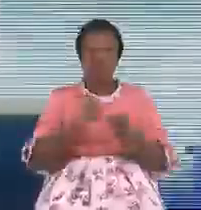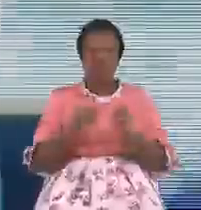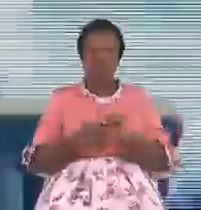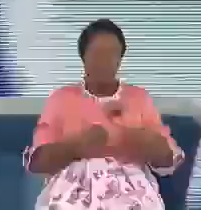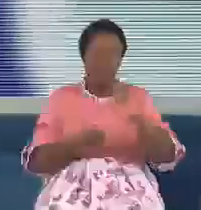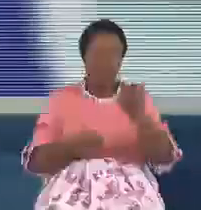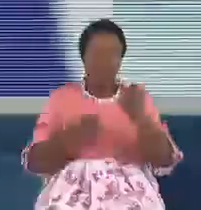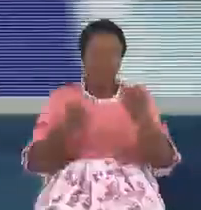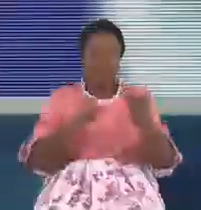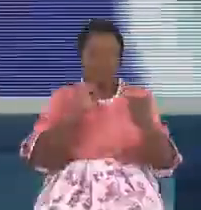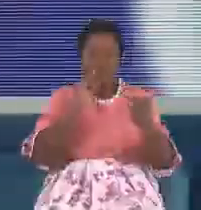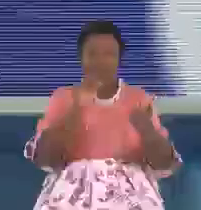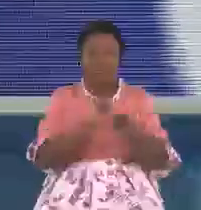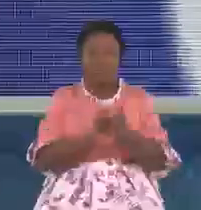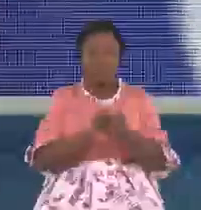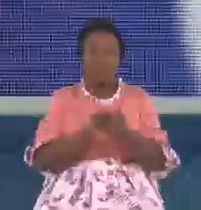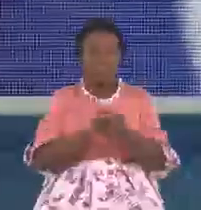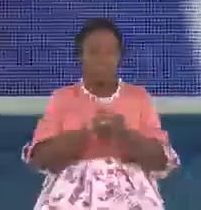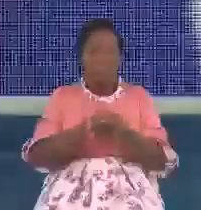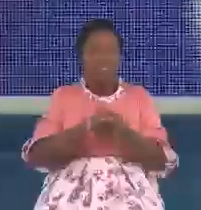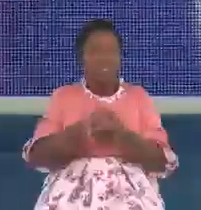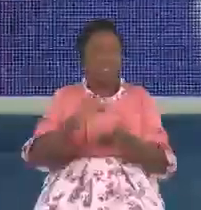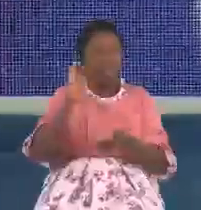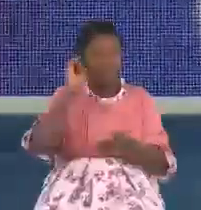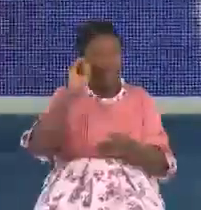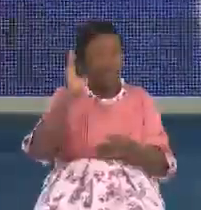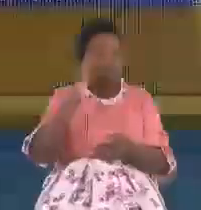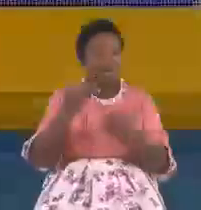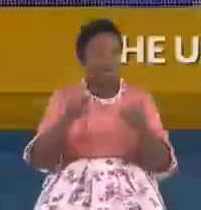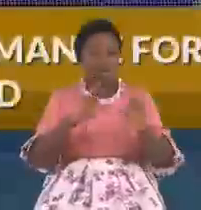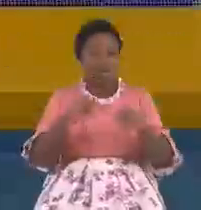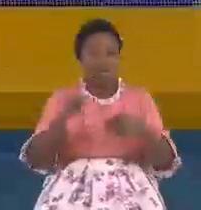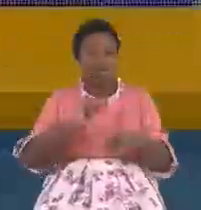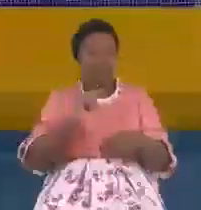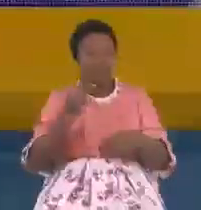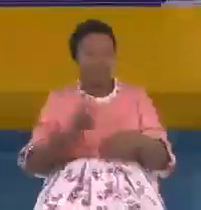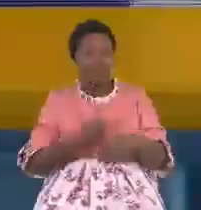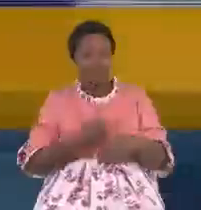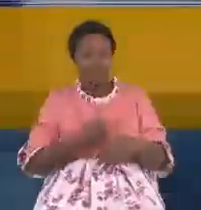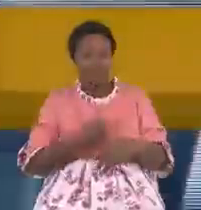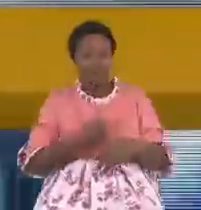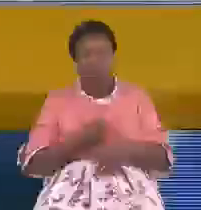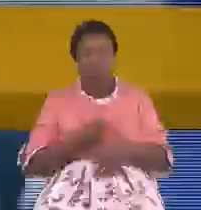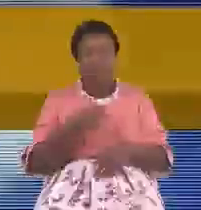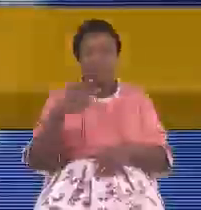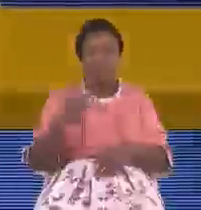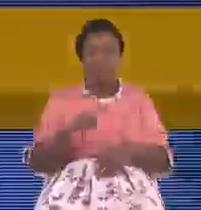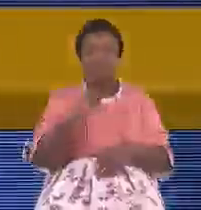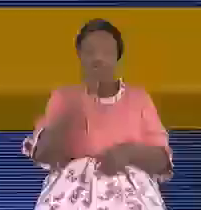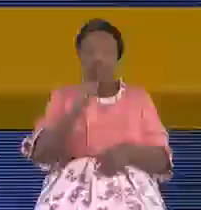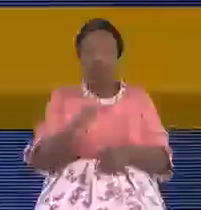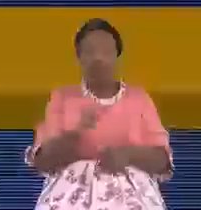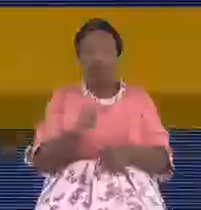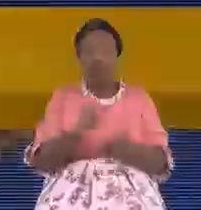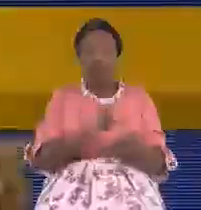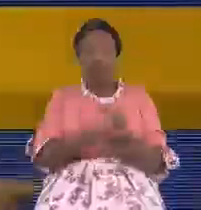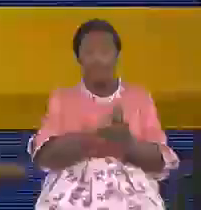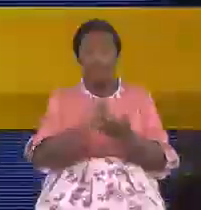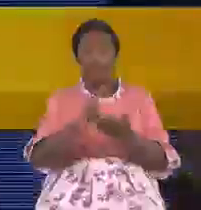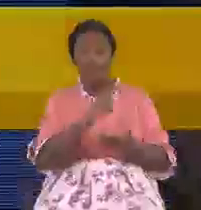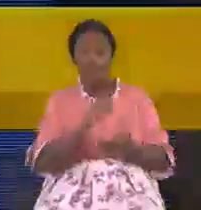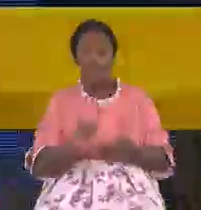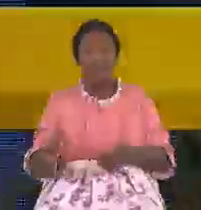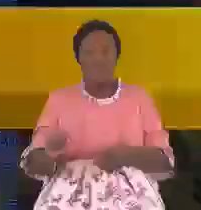us unfeeling performance for the library of failing performance for the